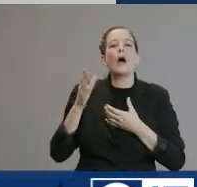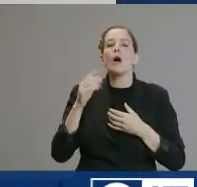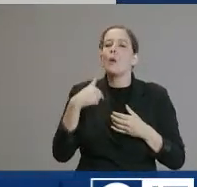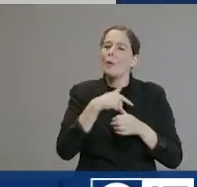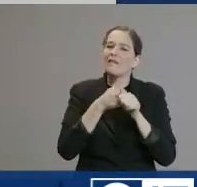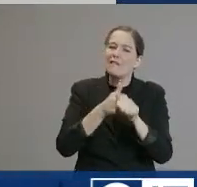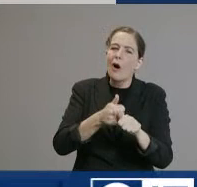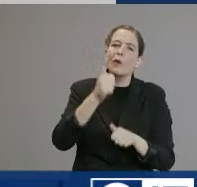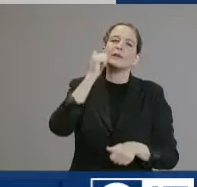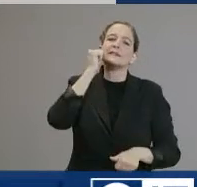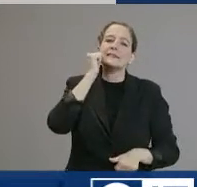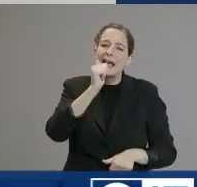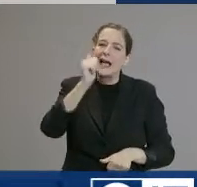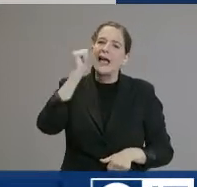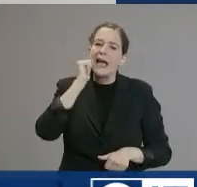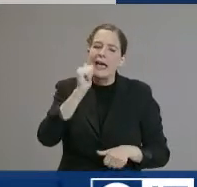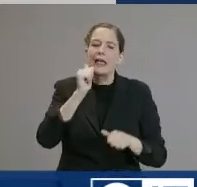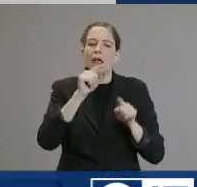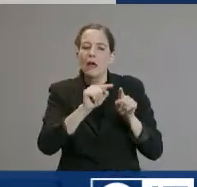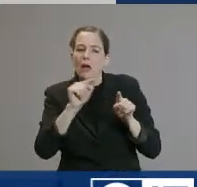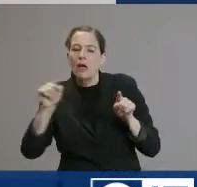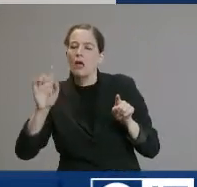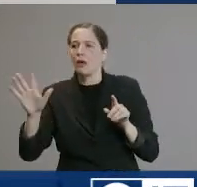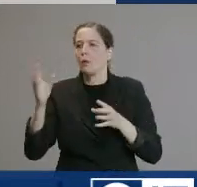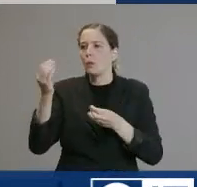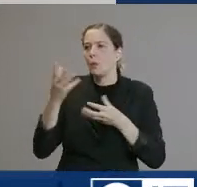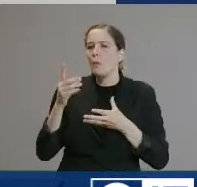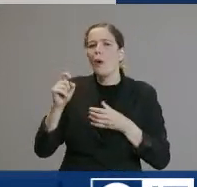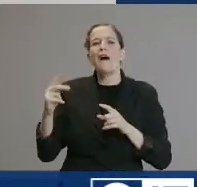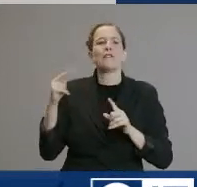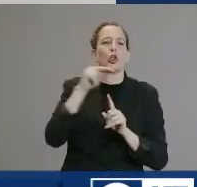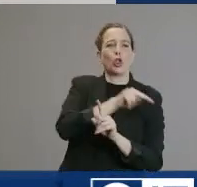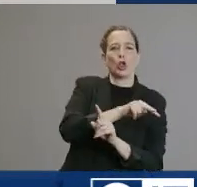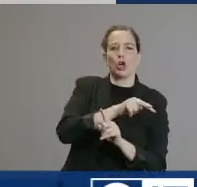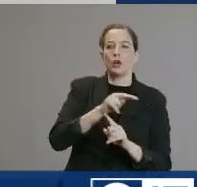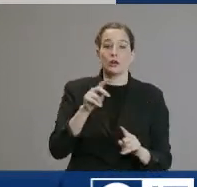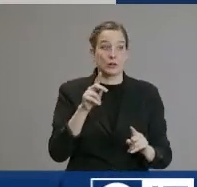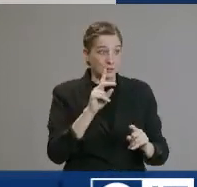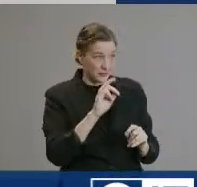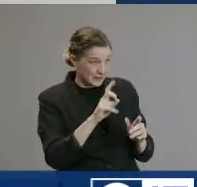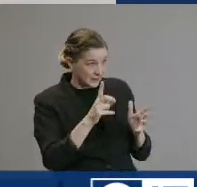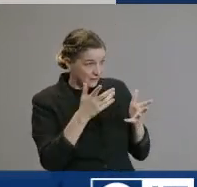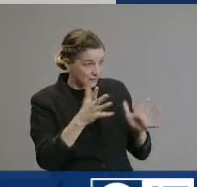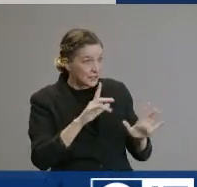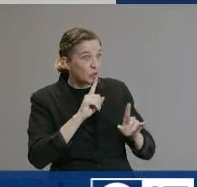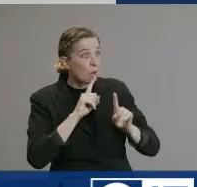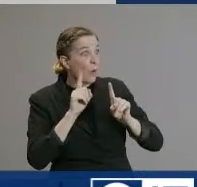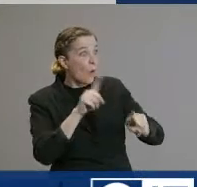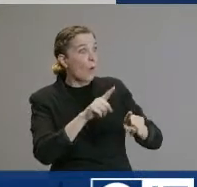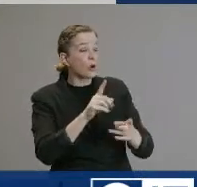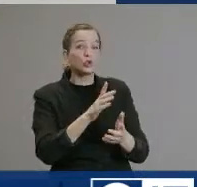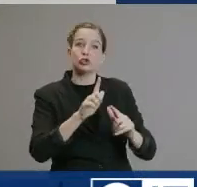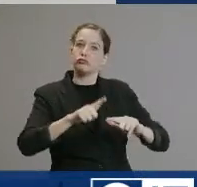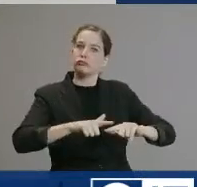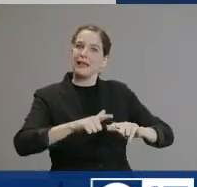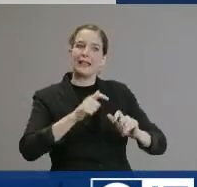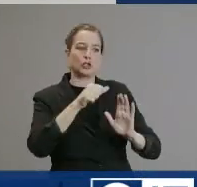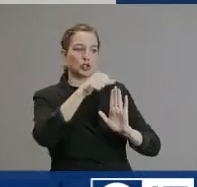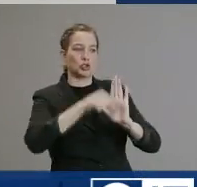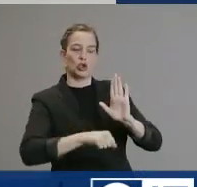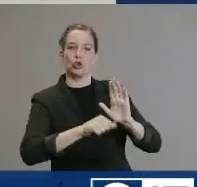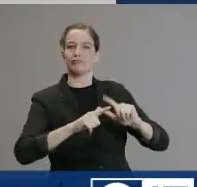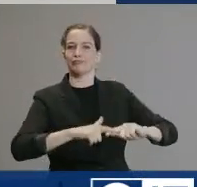So have you ordered them? So have you ordered them to stop elective surgery? So we have been working. So Howie,